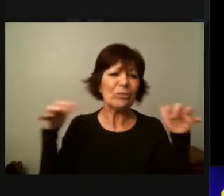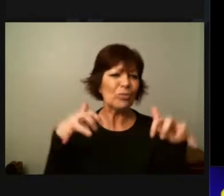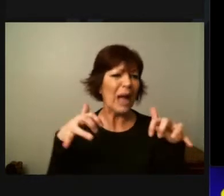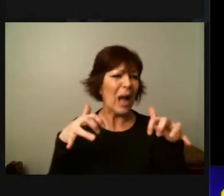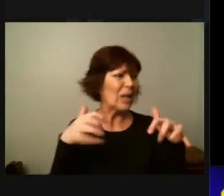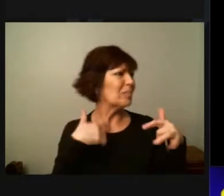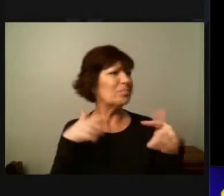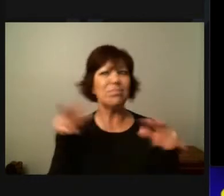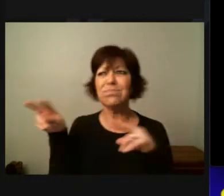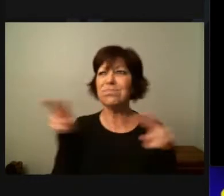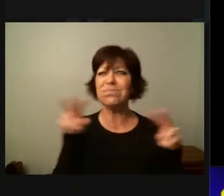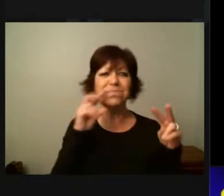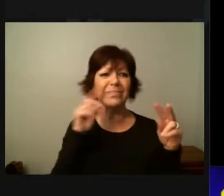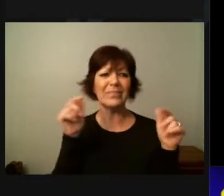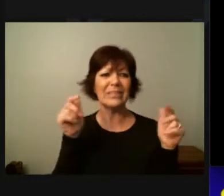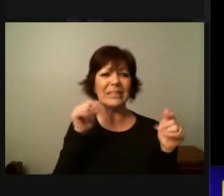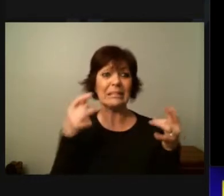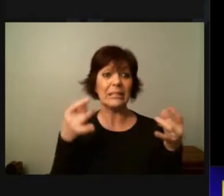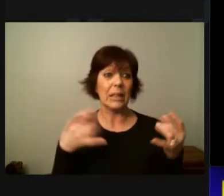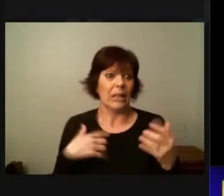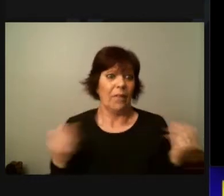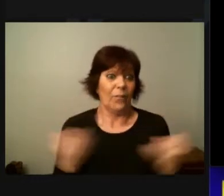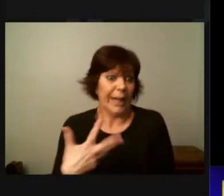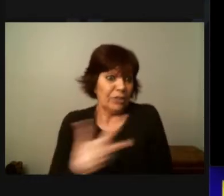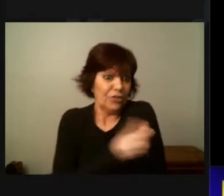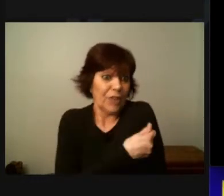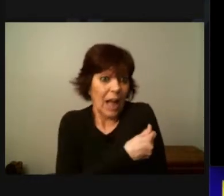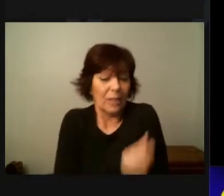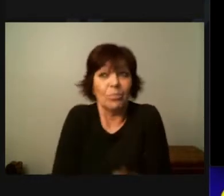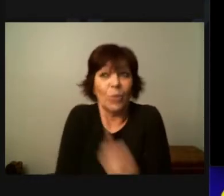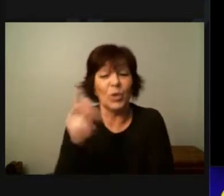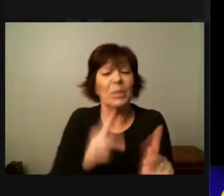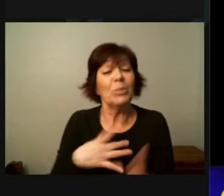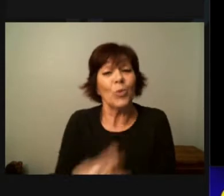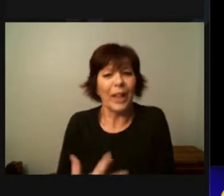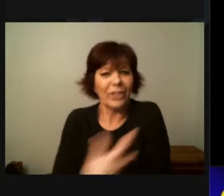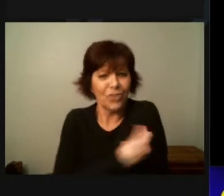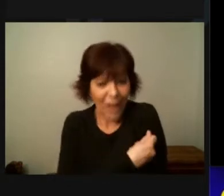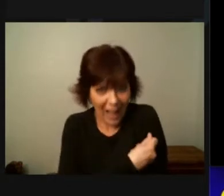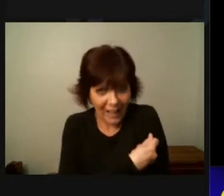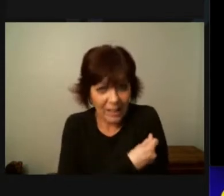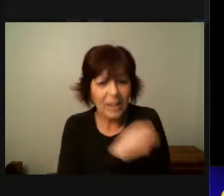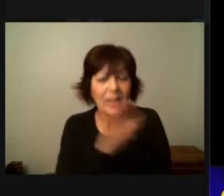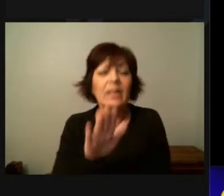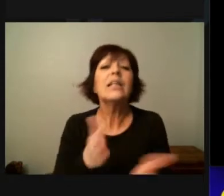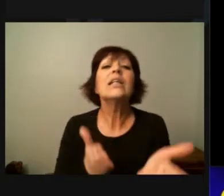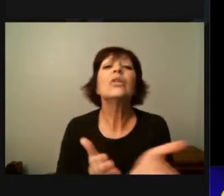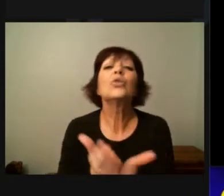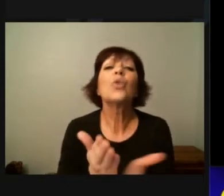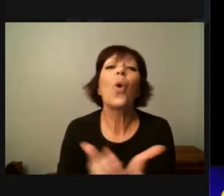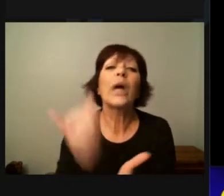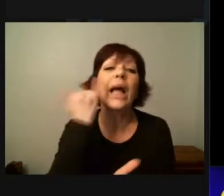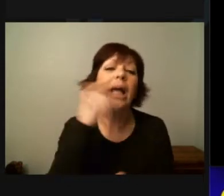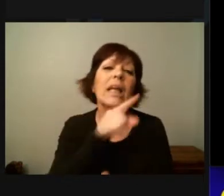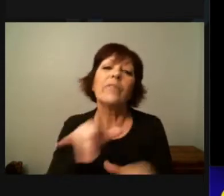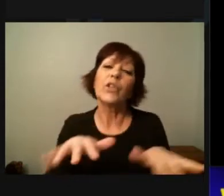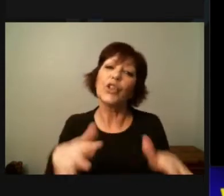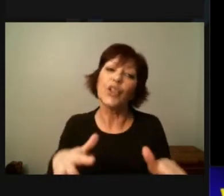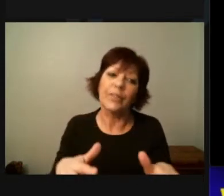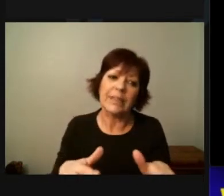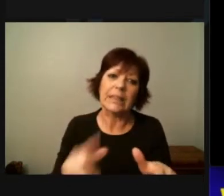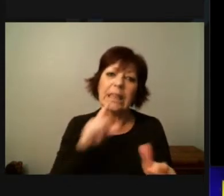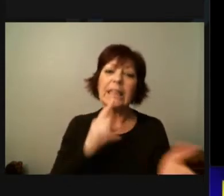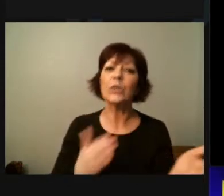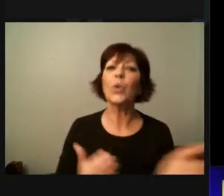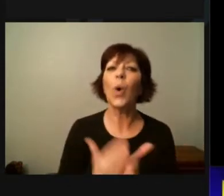maybe doesn't like to get a shot, which I would say is most people. It's okay to be nervous, and it's okay to say